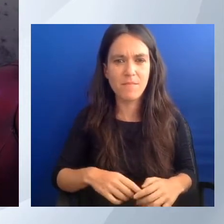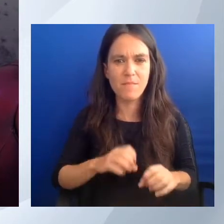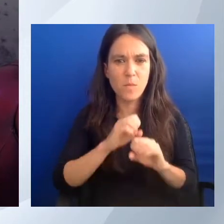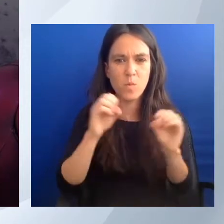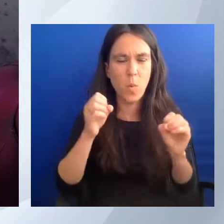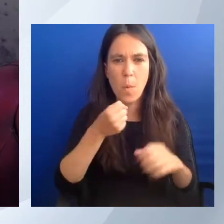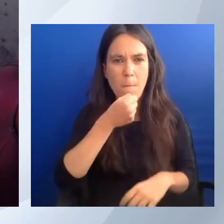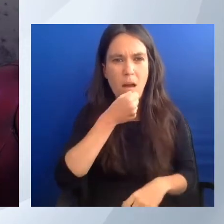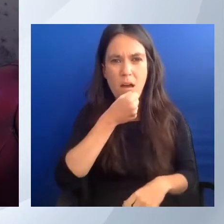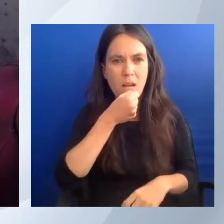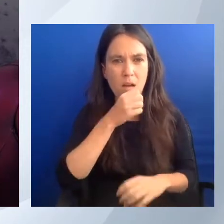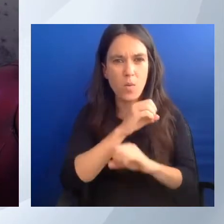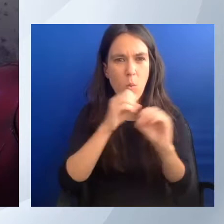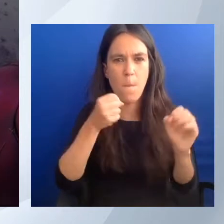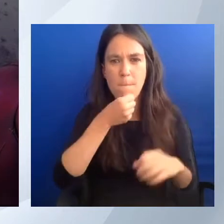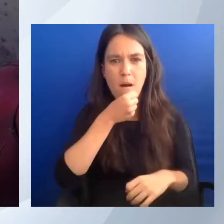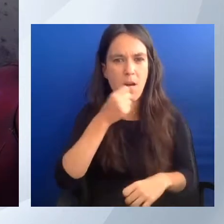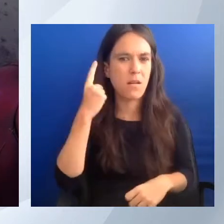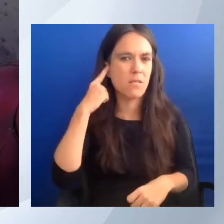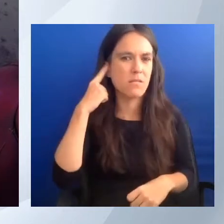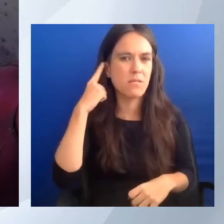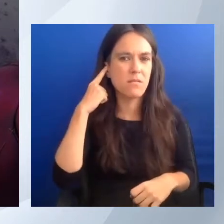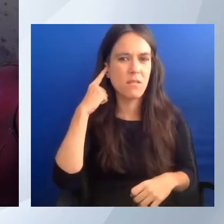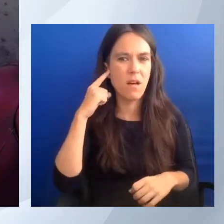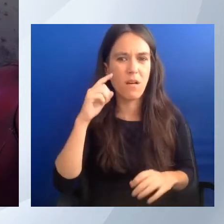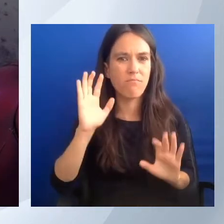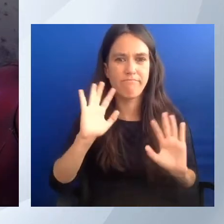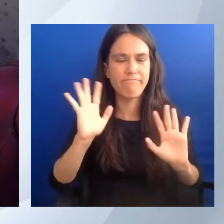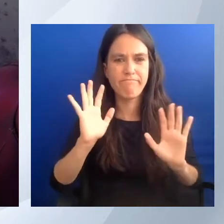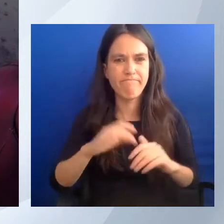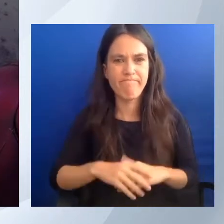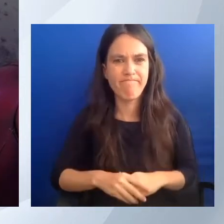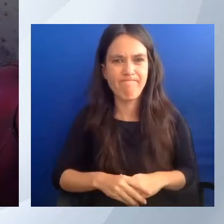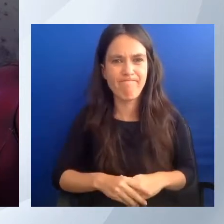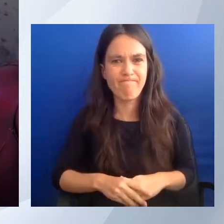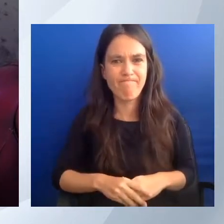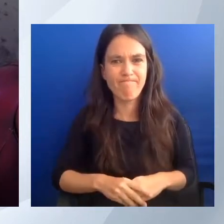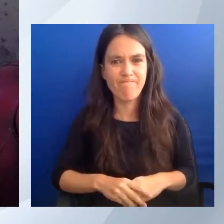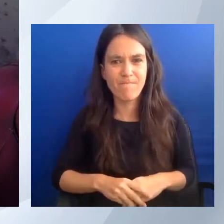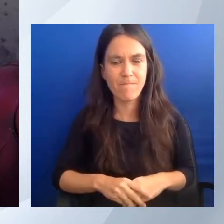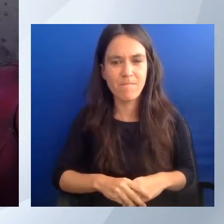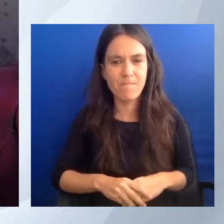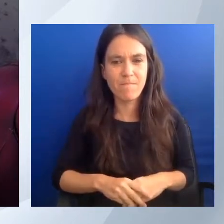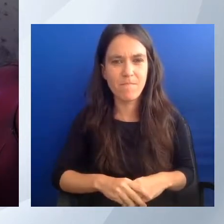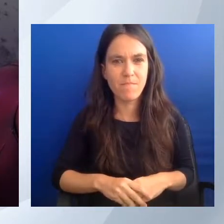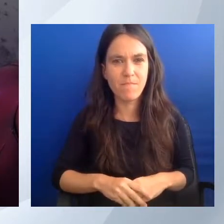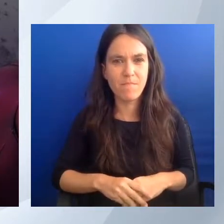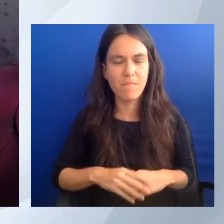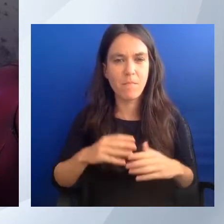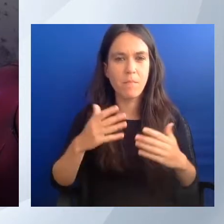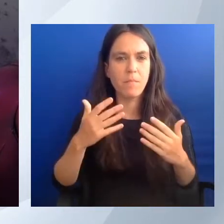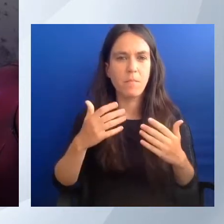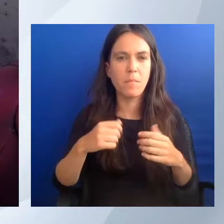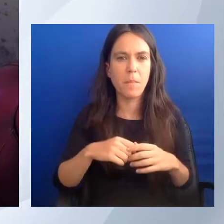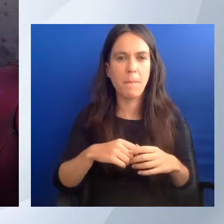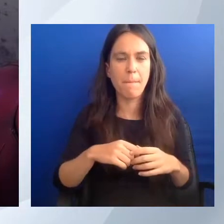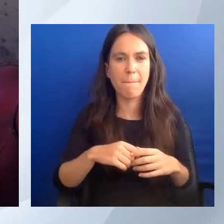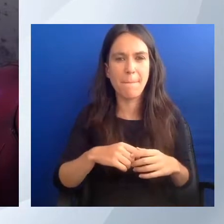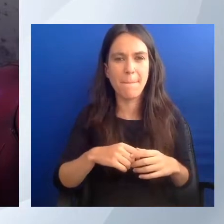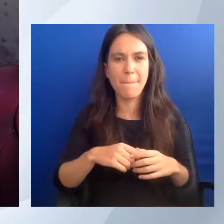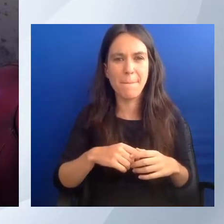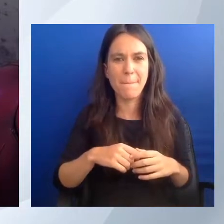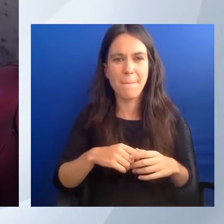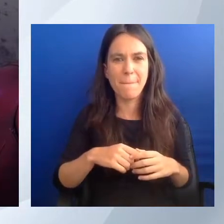days CNTK is no longer maintained, so you can still download it if you want. But most of the people have moved on to things like